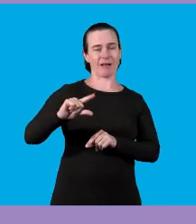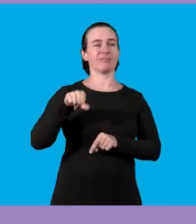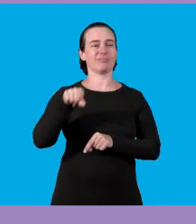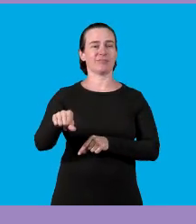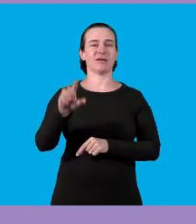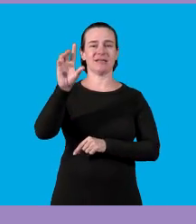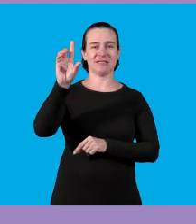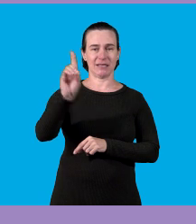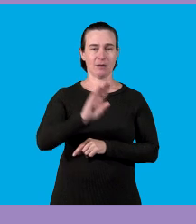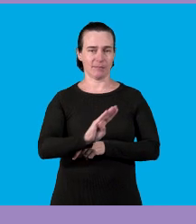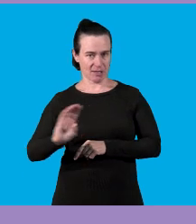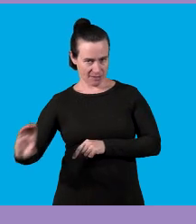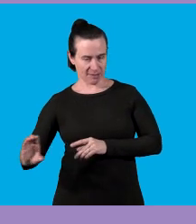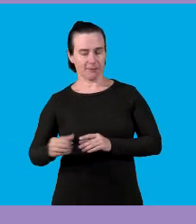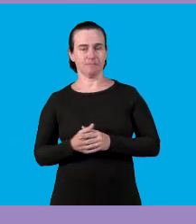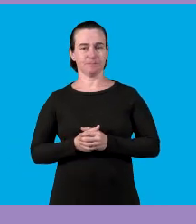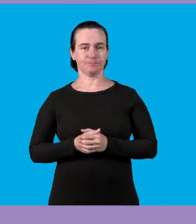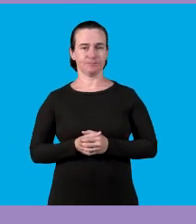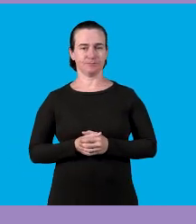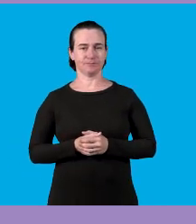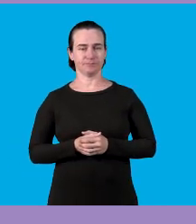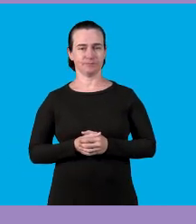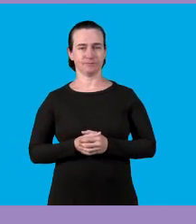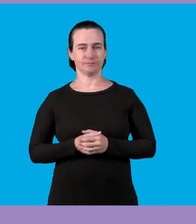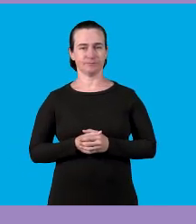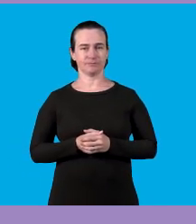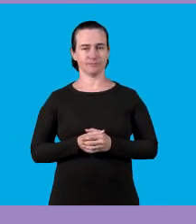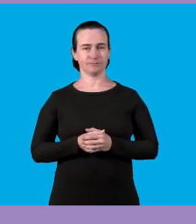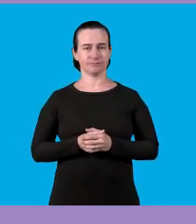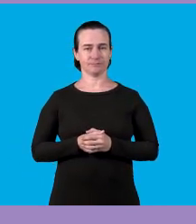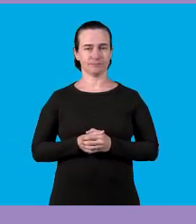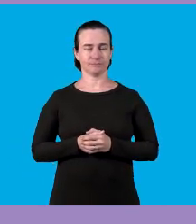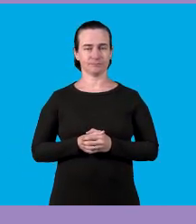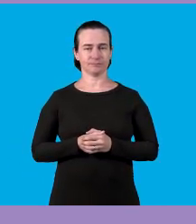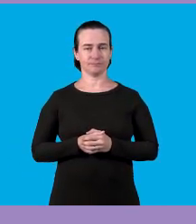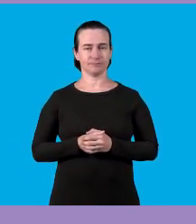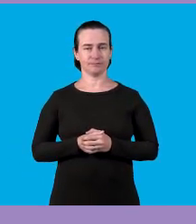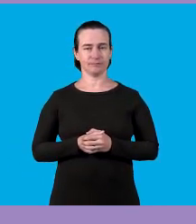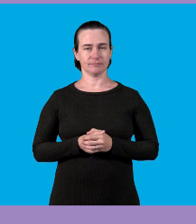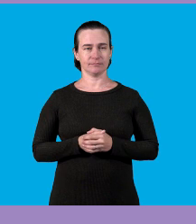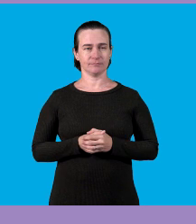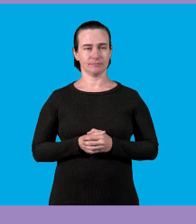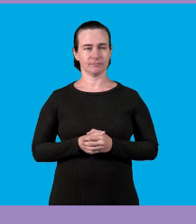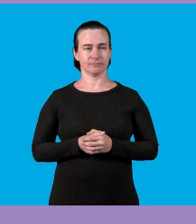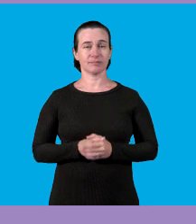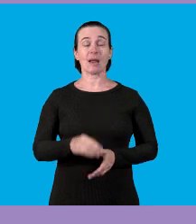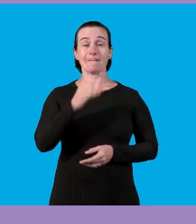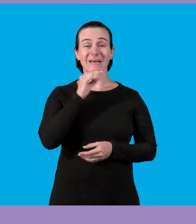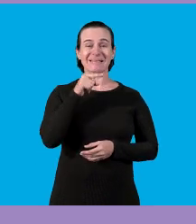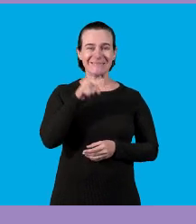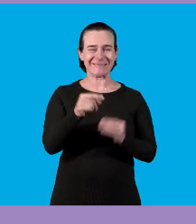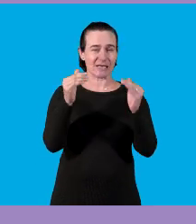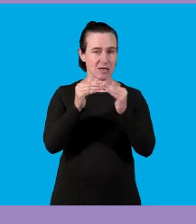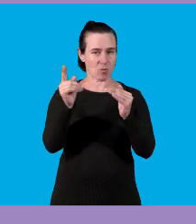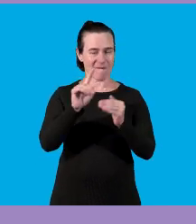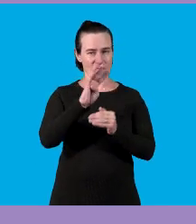DBC. Remember, the one that we are putting in the middle is where the angle is. So that would then be